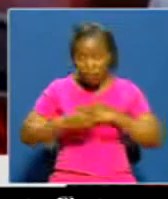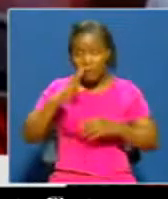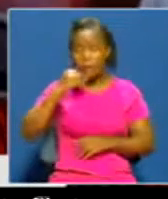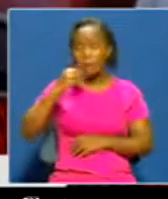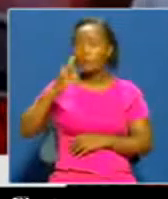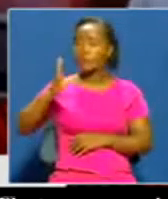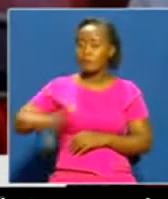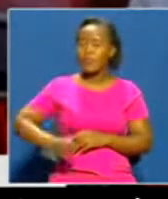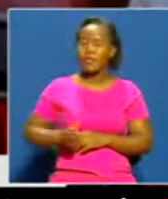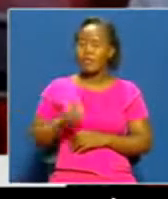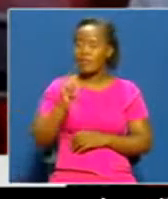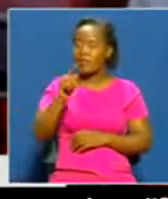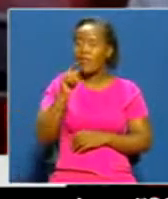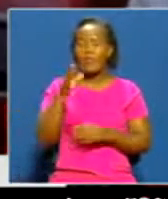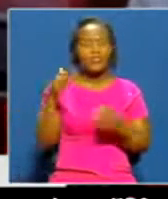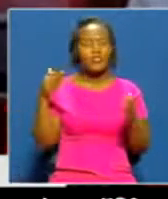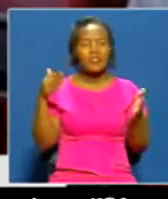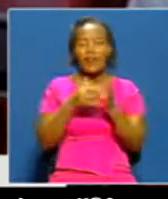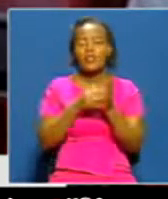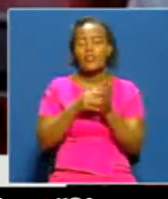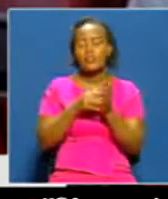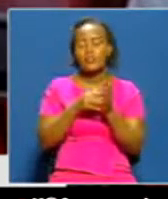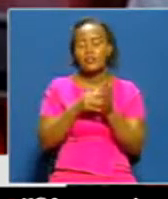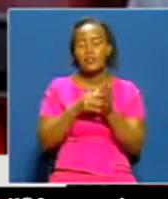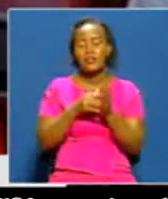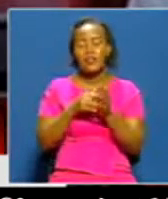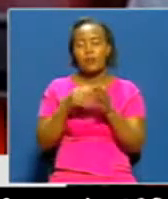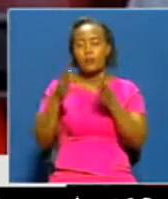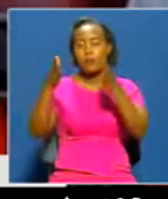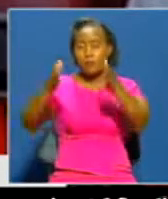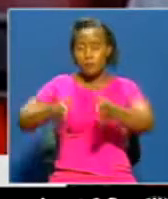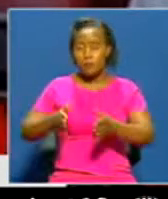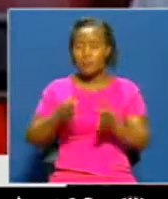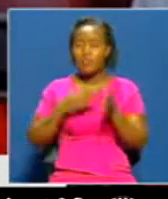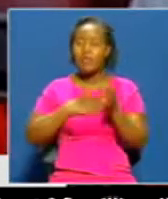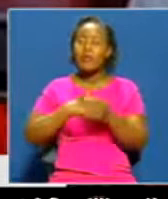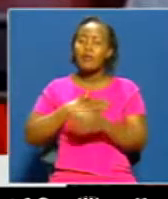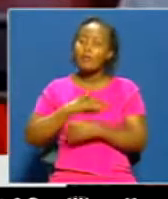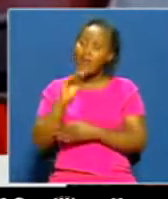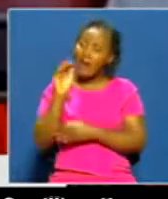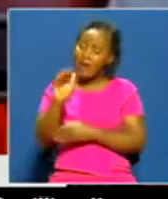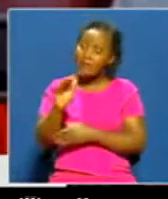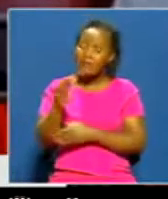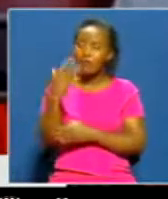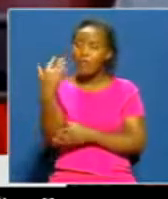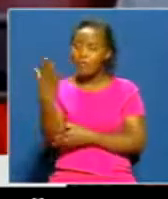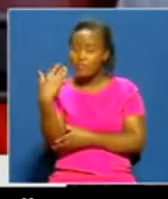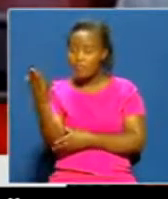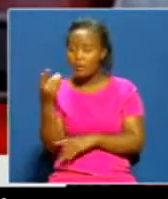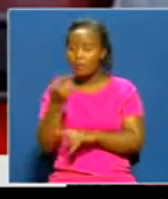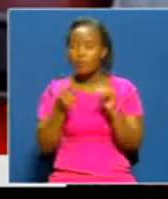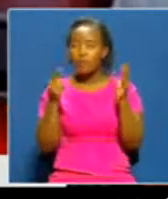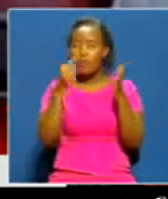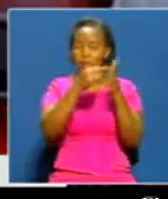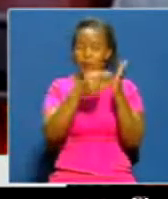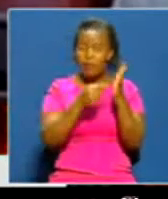it is against this background that I seek a statement from the leader of majority on the following.